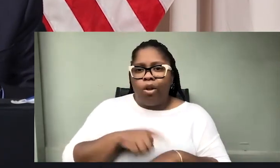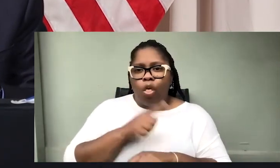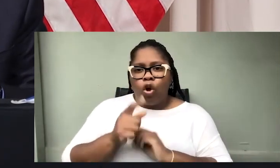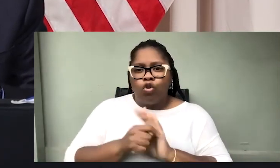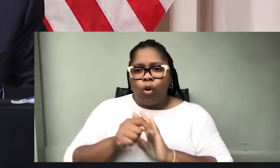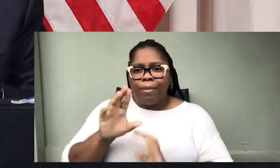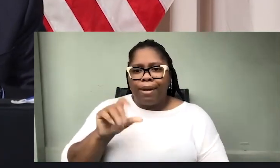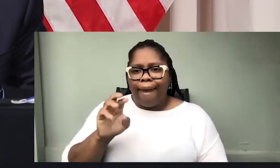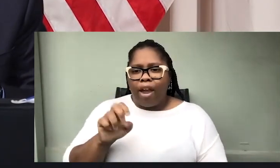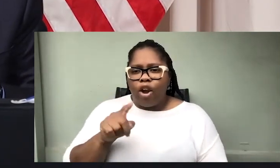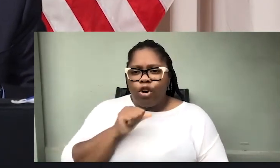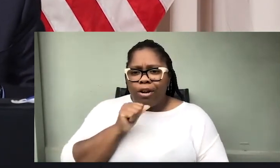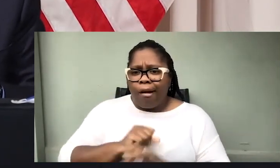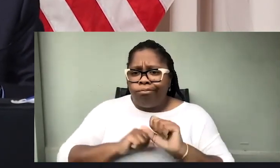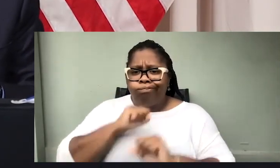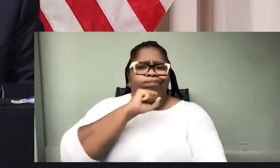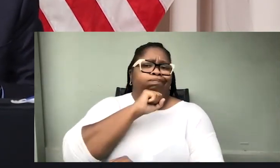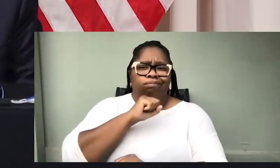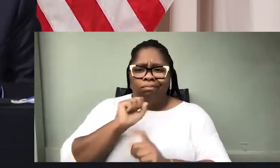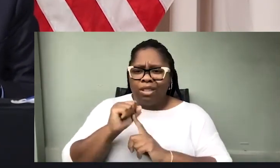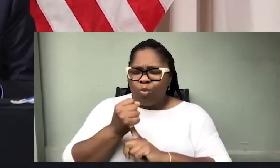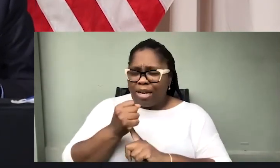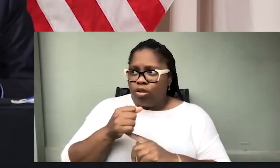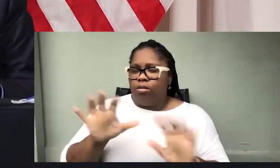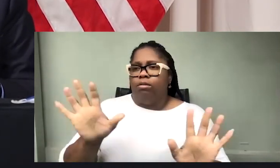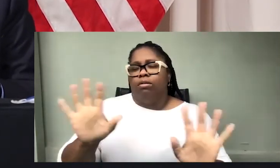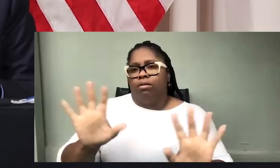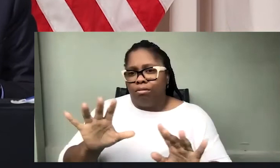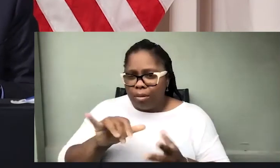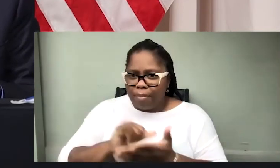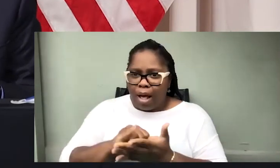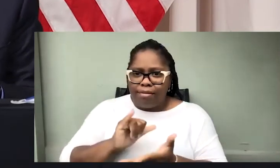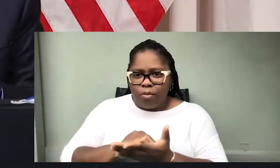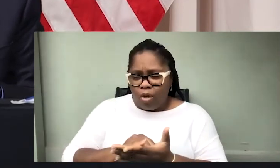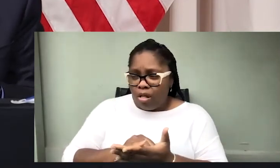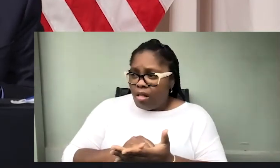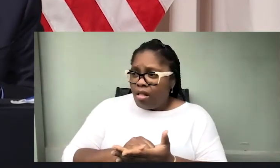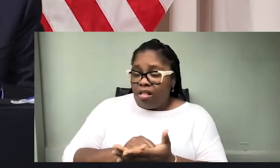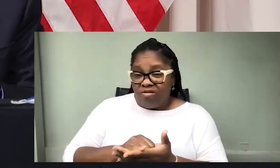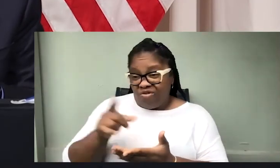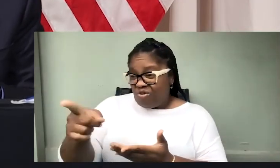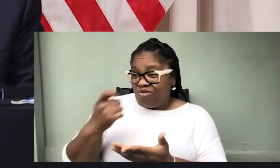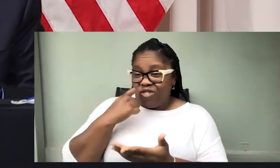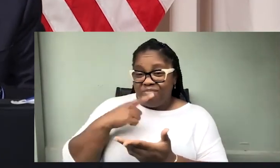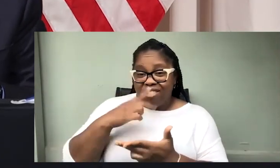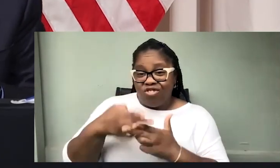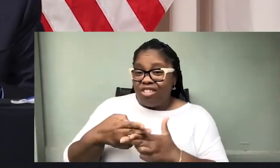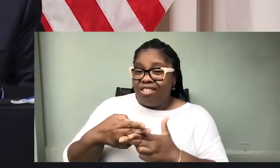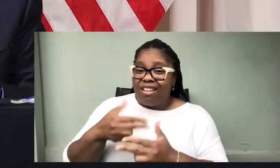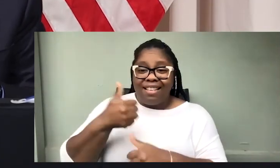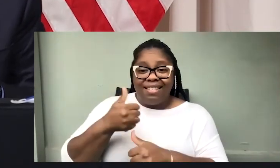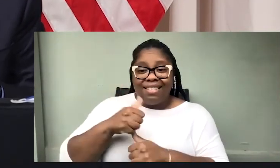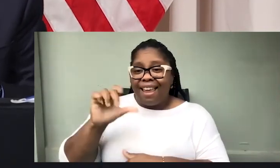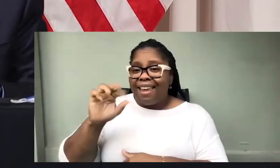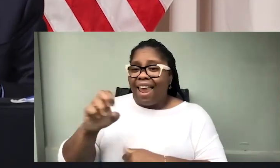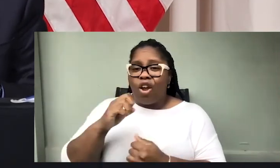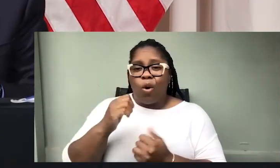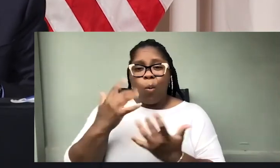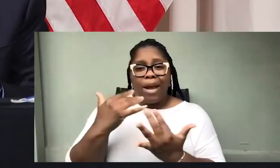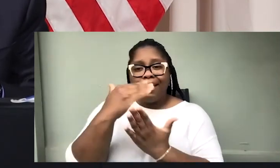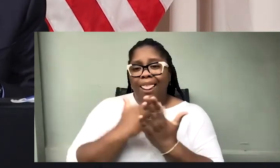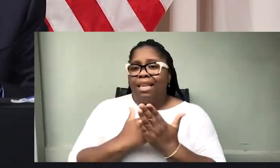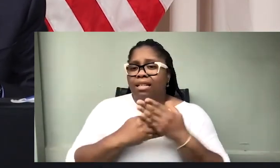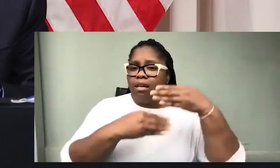hit with a situation that is nearly impossible. As you point out, the list is very long for assisted care, assisted